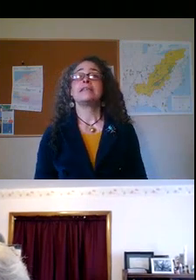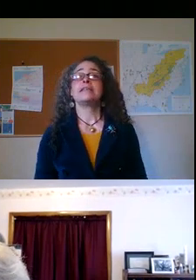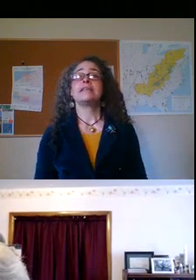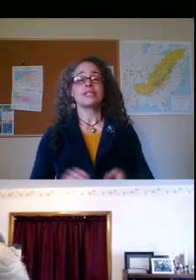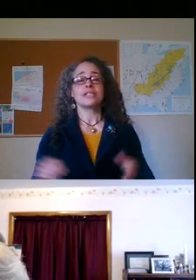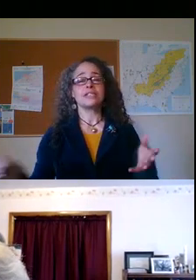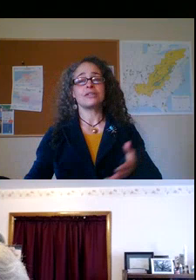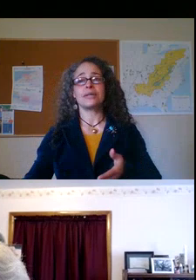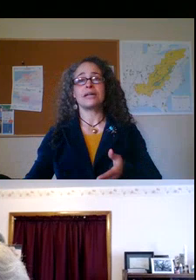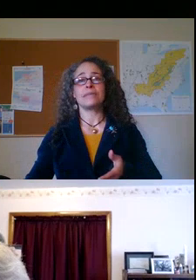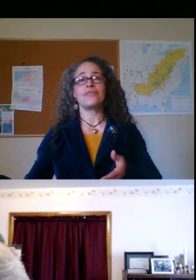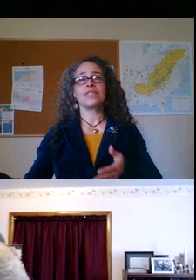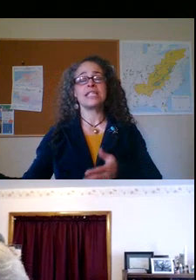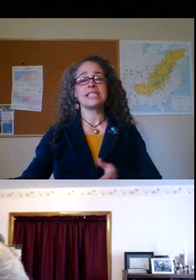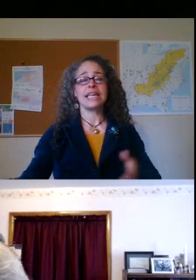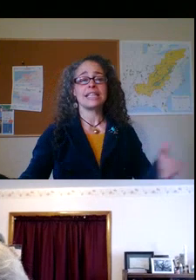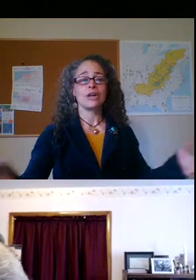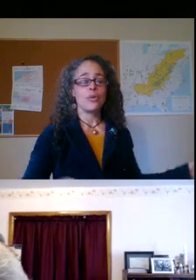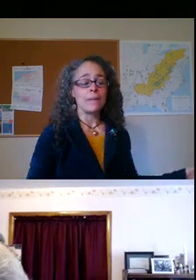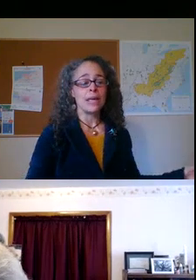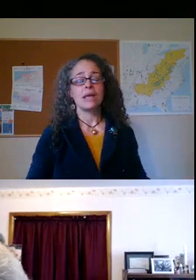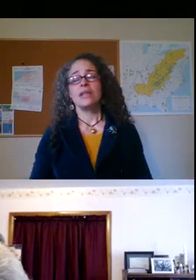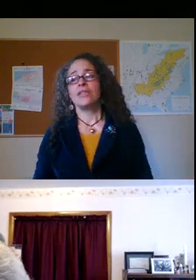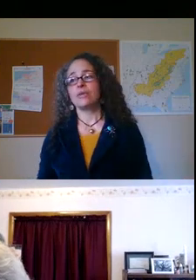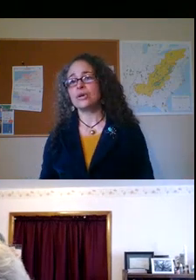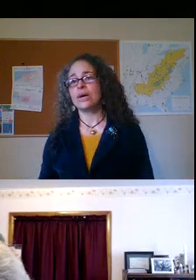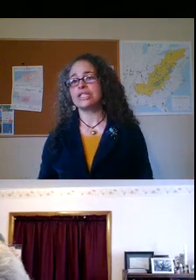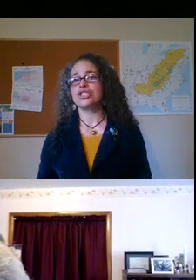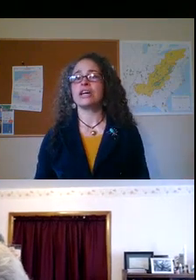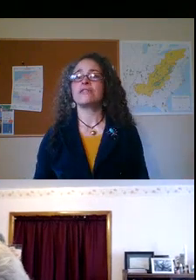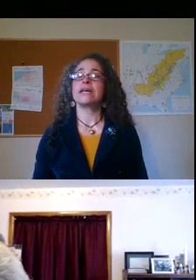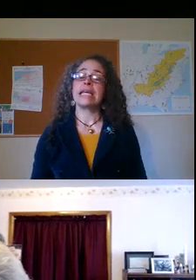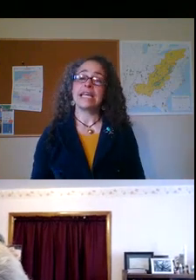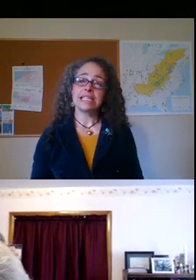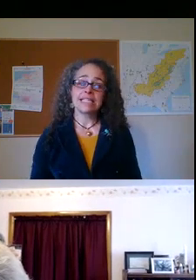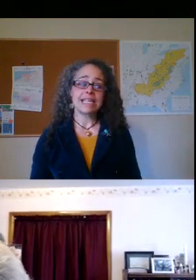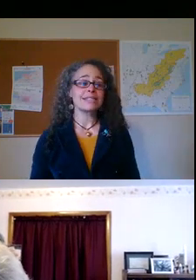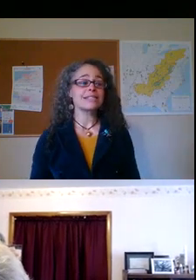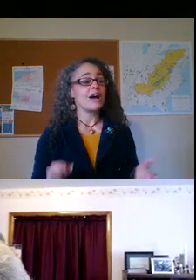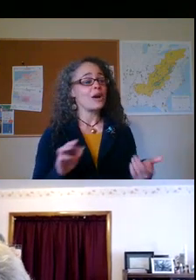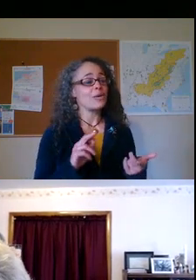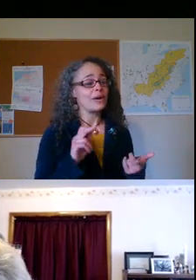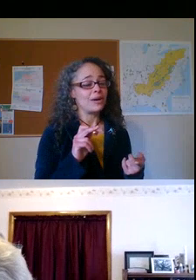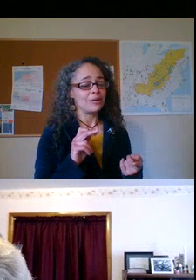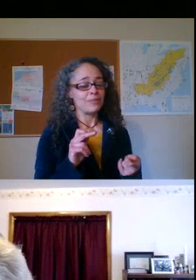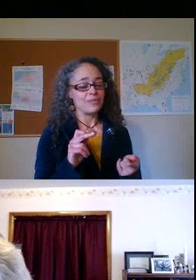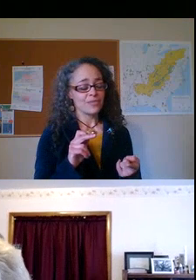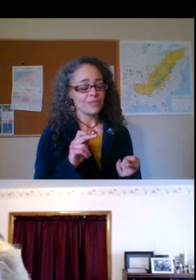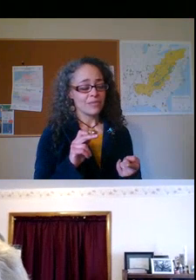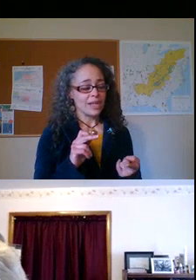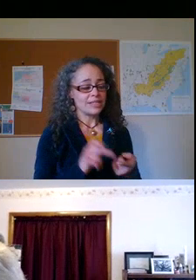of, to facilitate the equipment, there was the question of, is this a